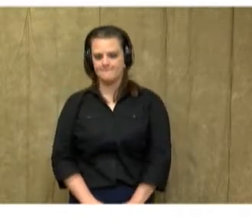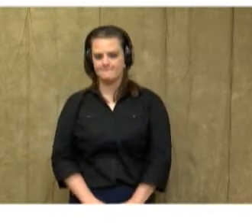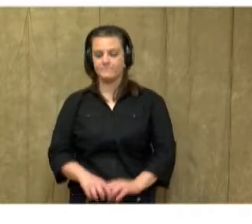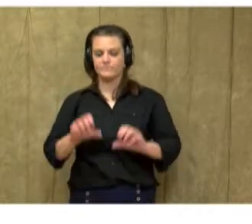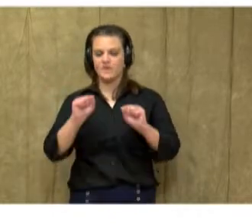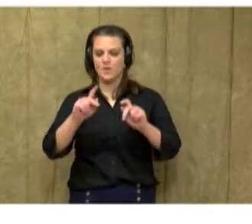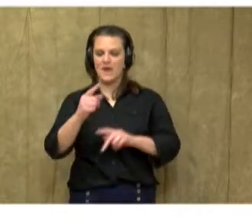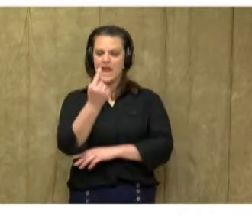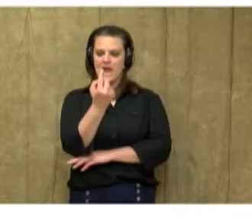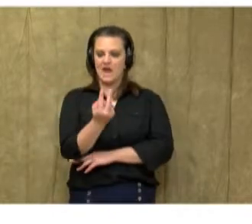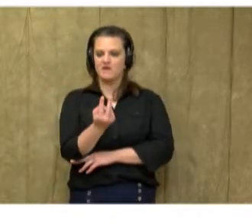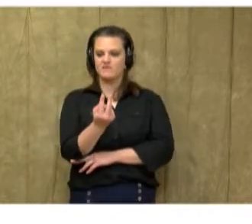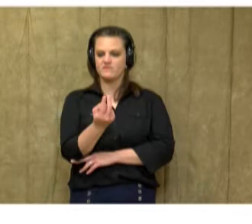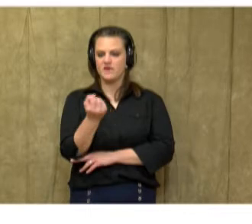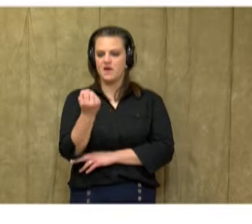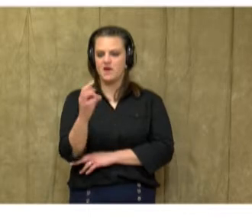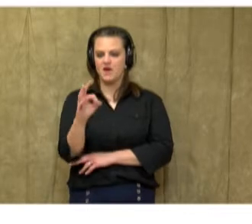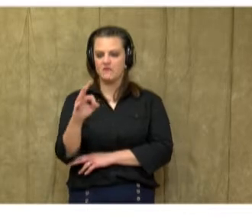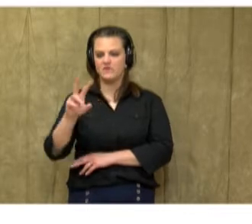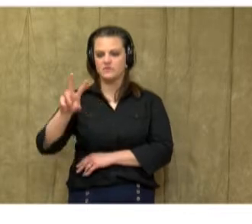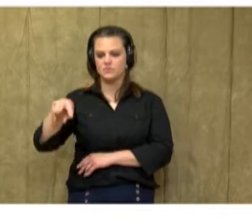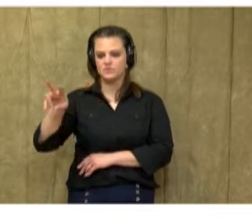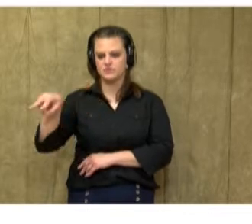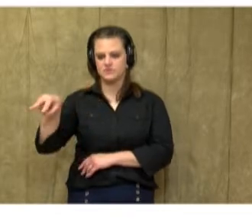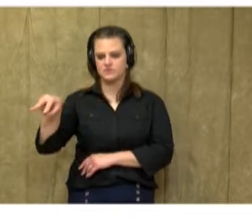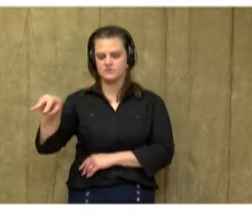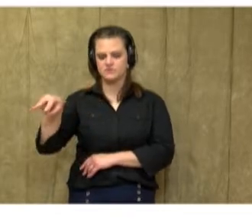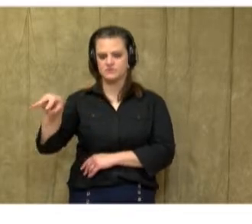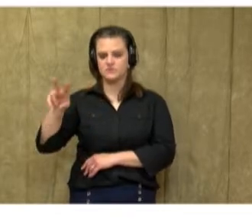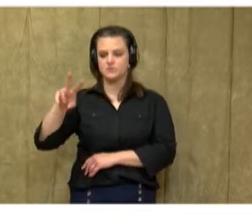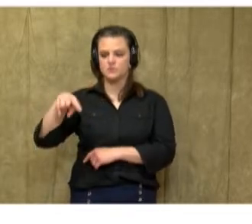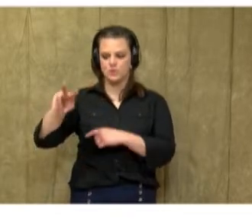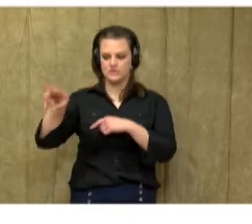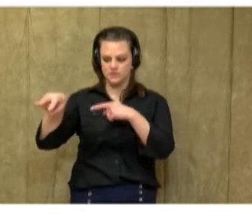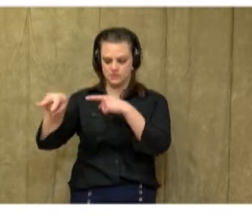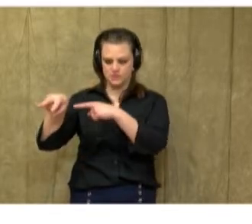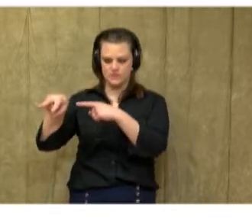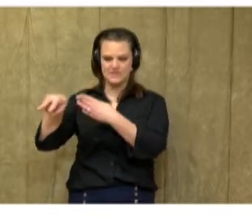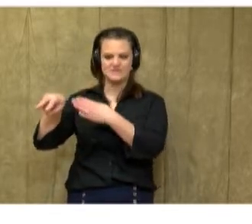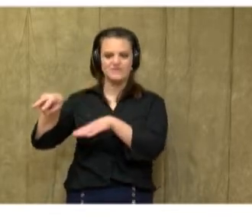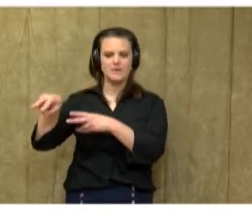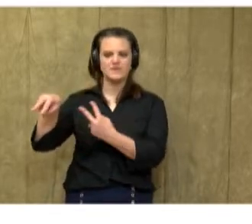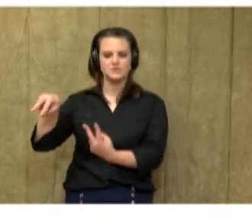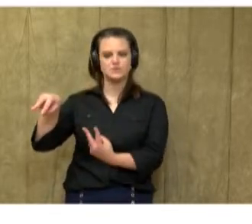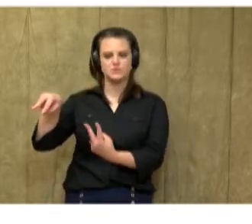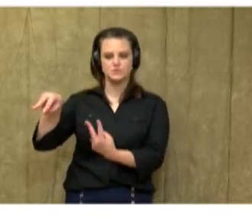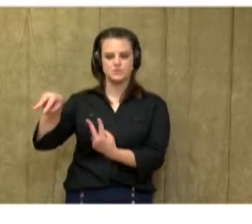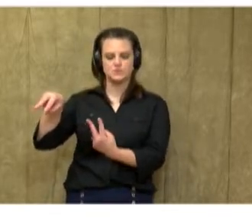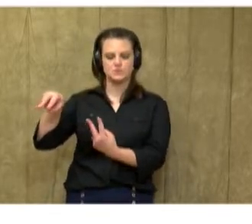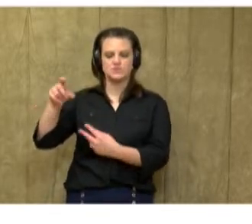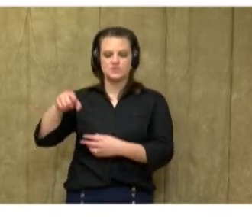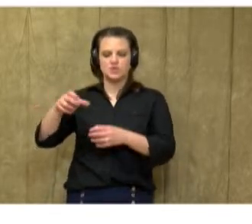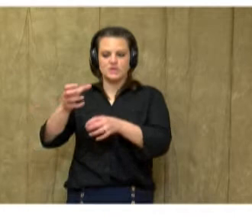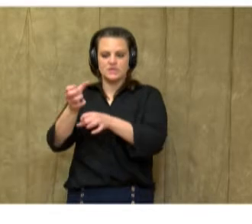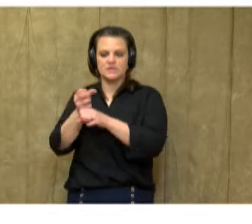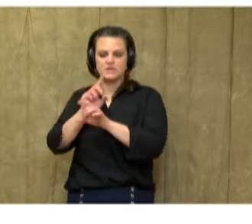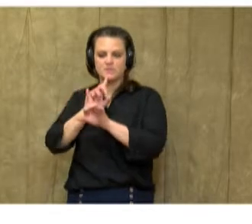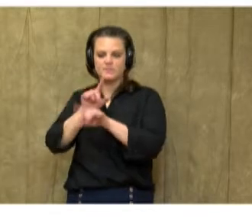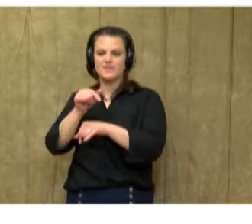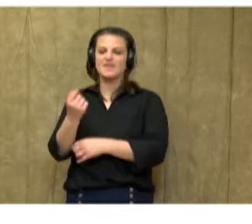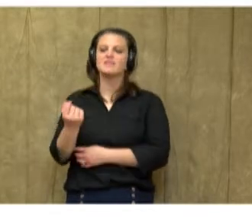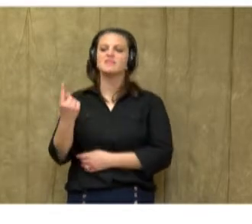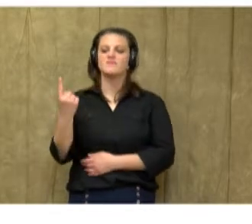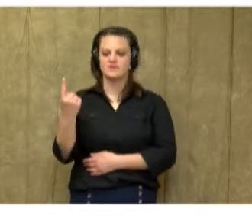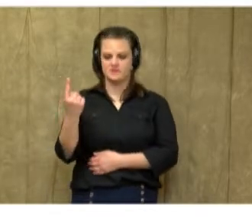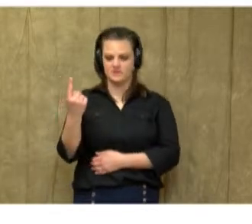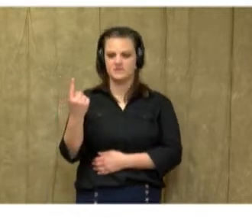All right, half of 22. If you take 22 and divide it by 2, you should get